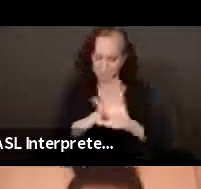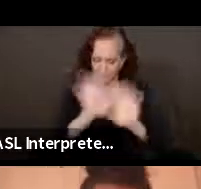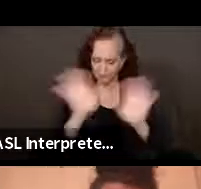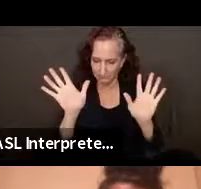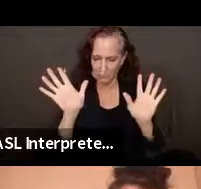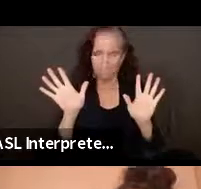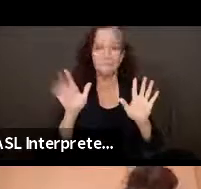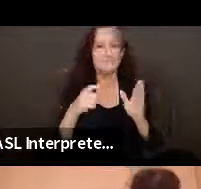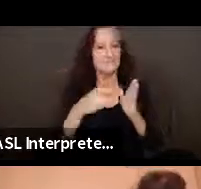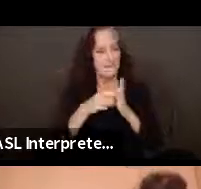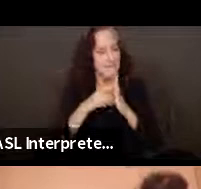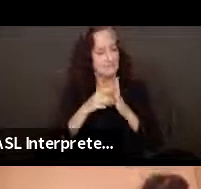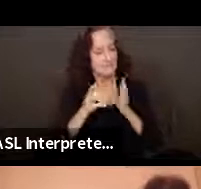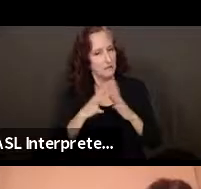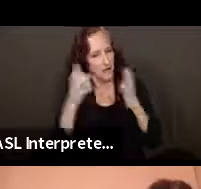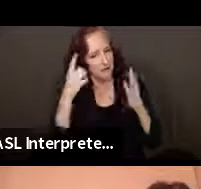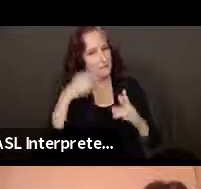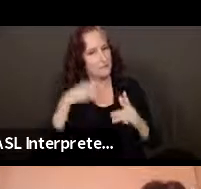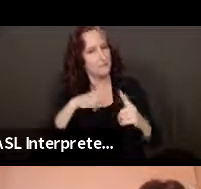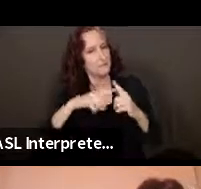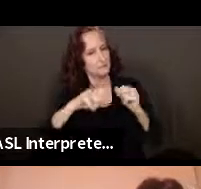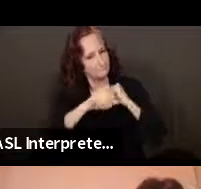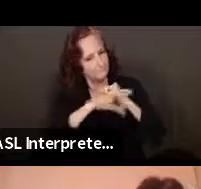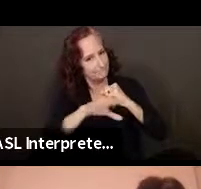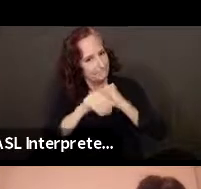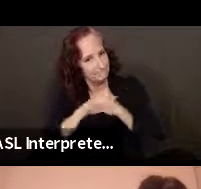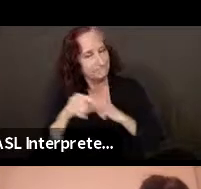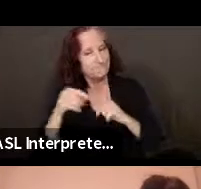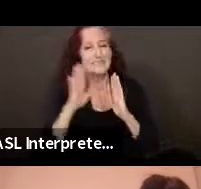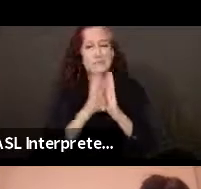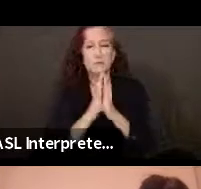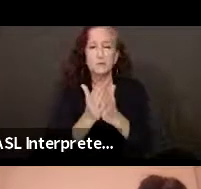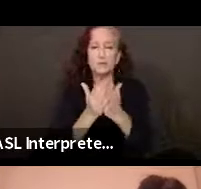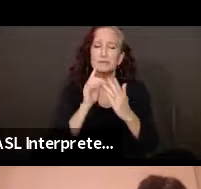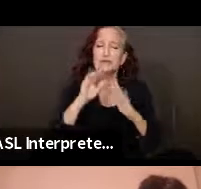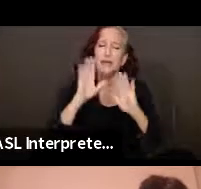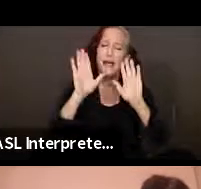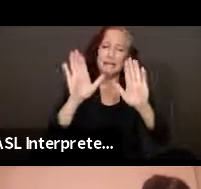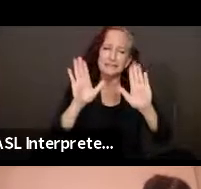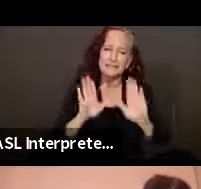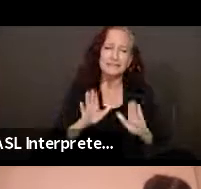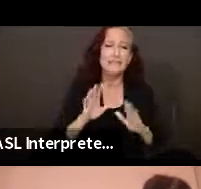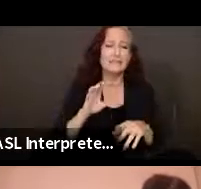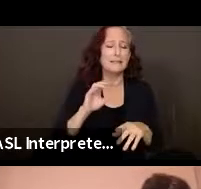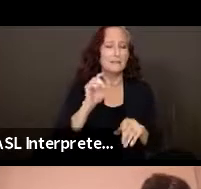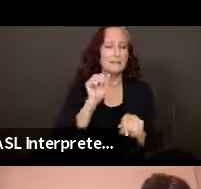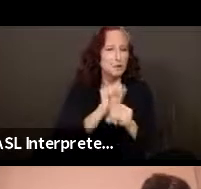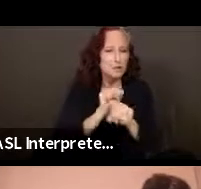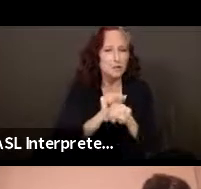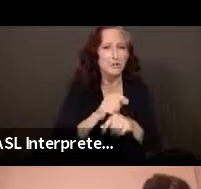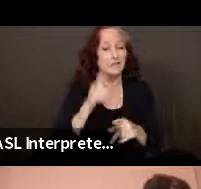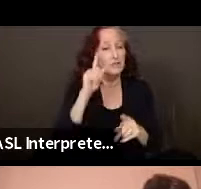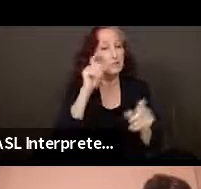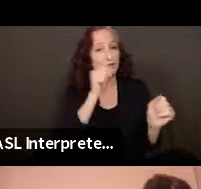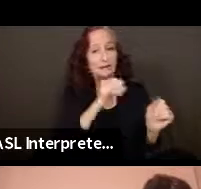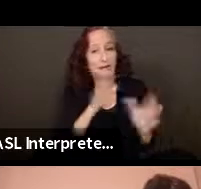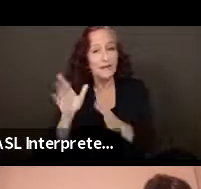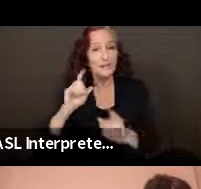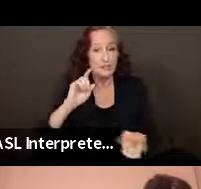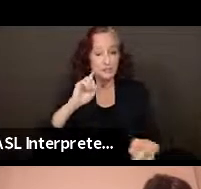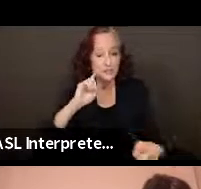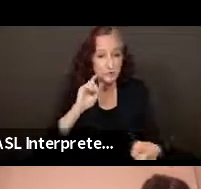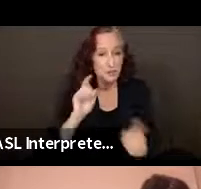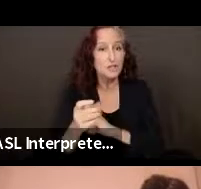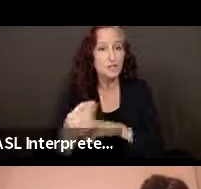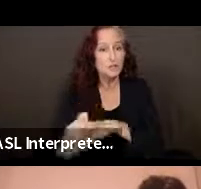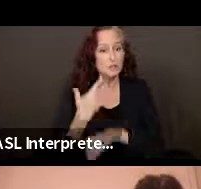excellent piece of work, and it is filled with excellent strategies for change. And at a time and moment